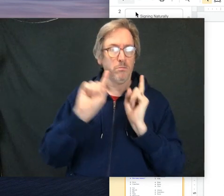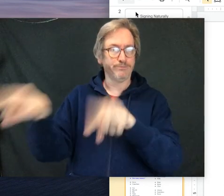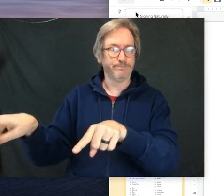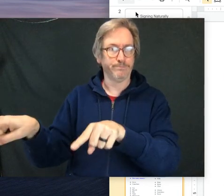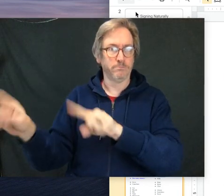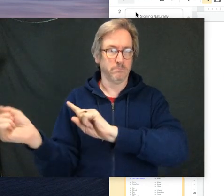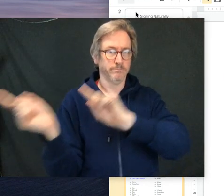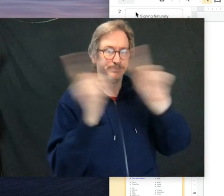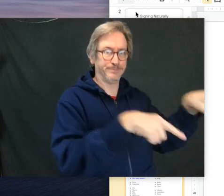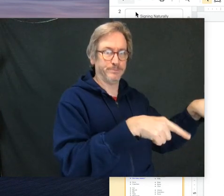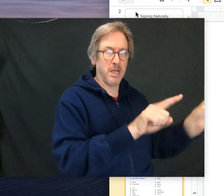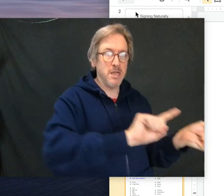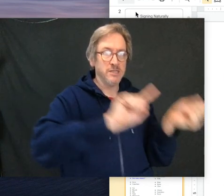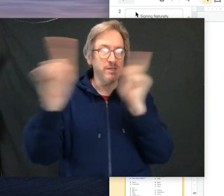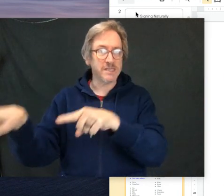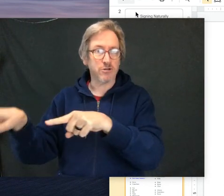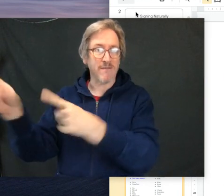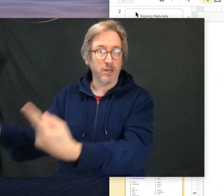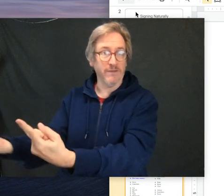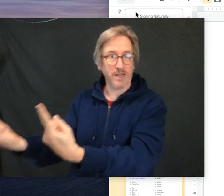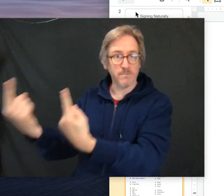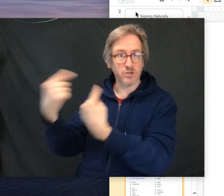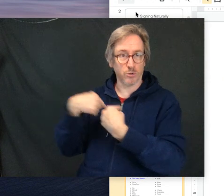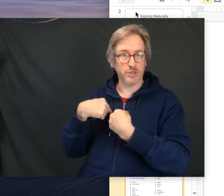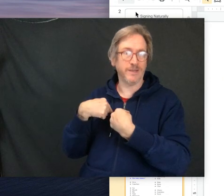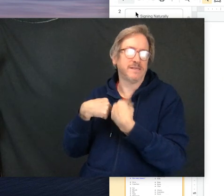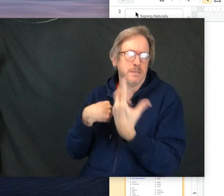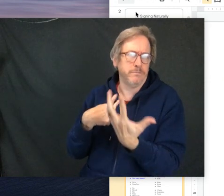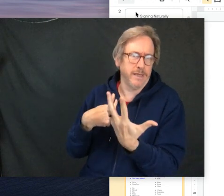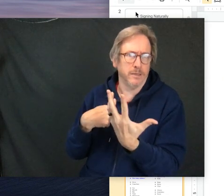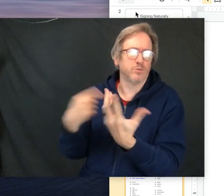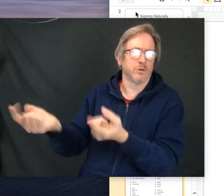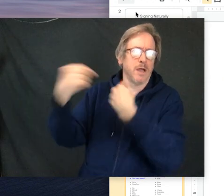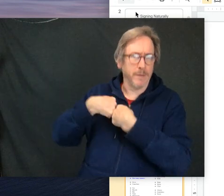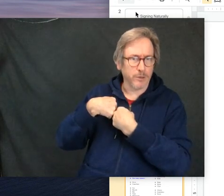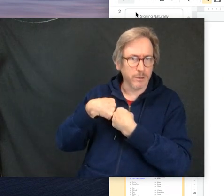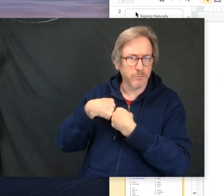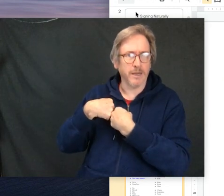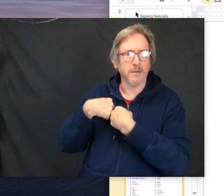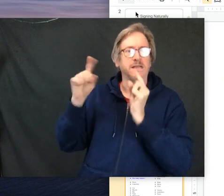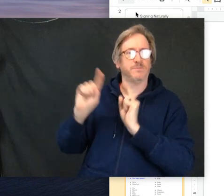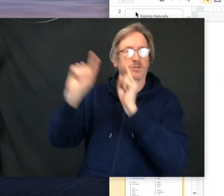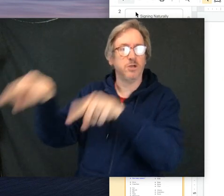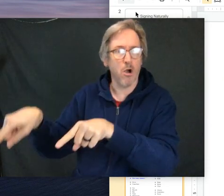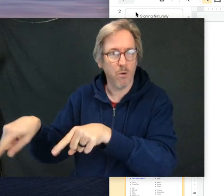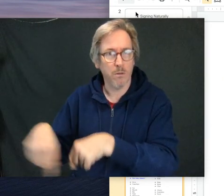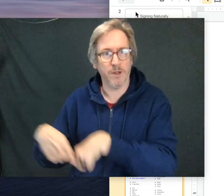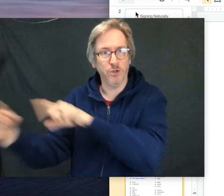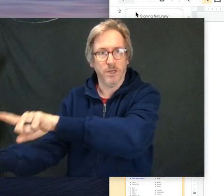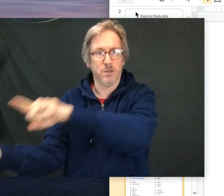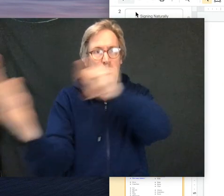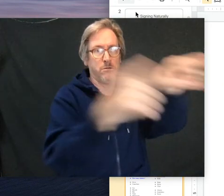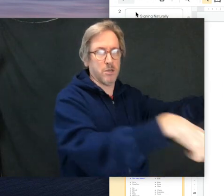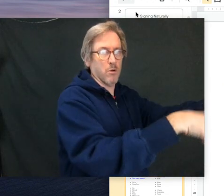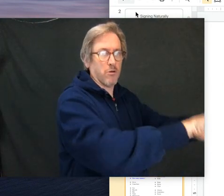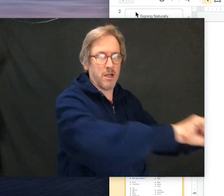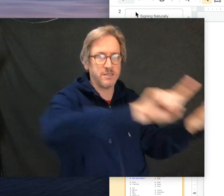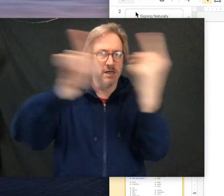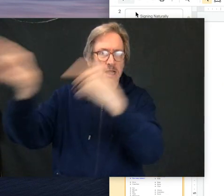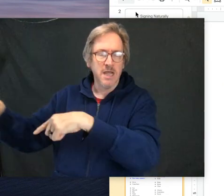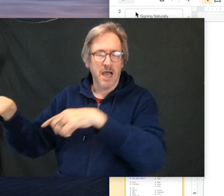go. So this is travel. If it comes towards you, it's the English word come here, right? As opposed to go, but you can